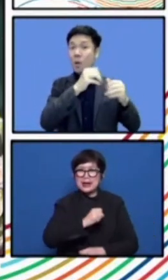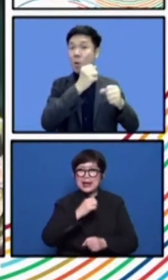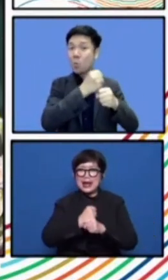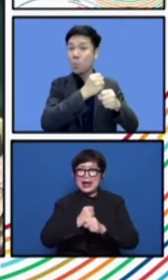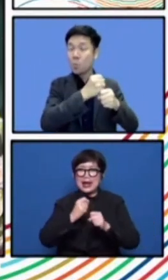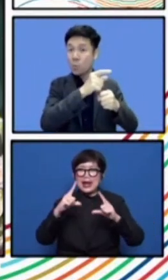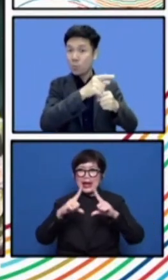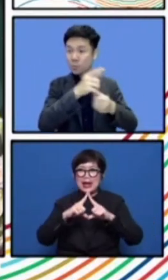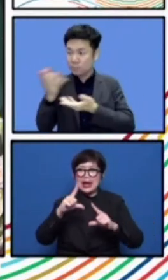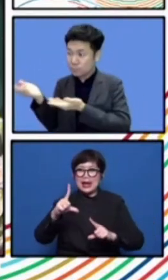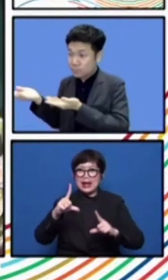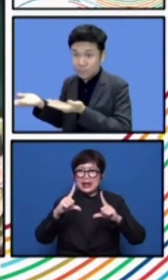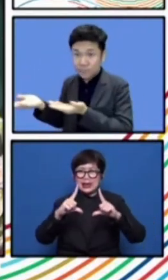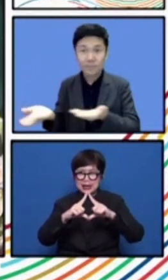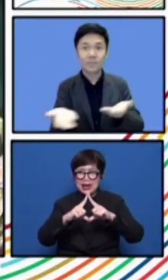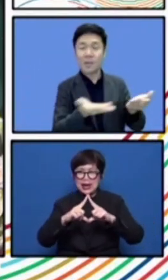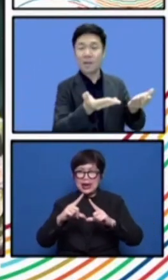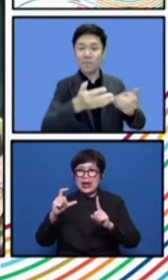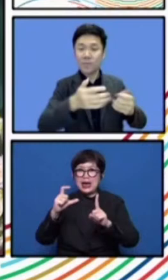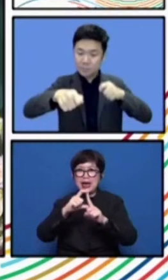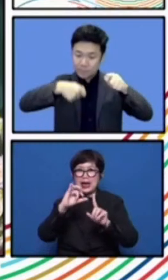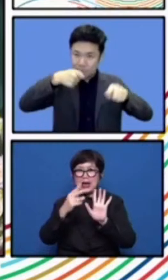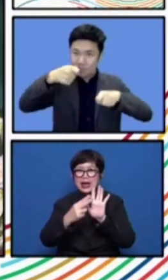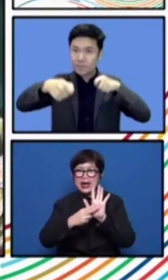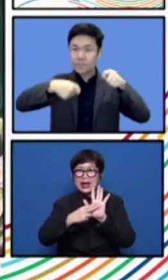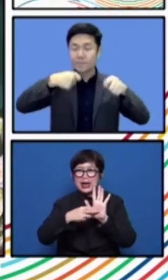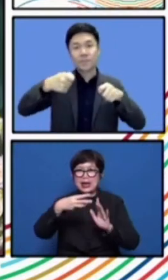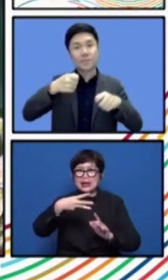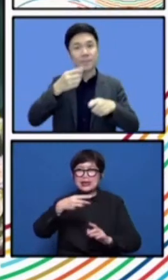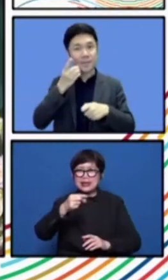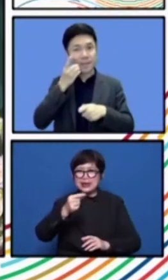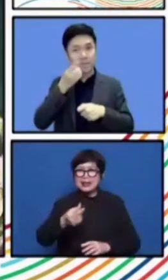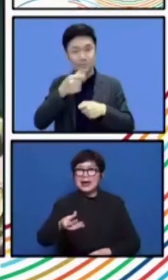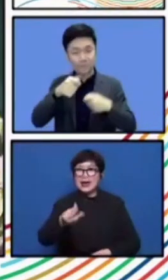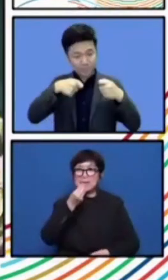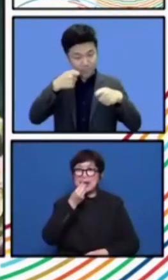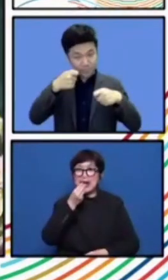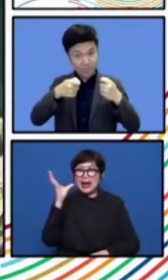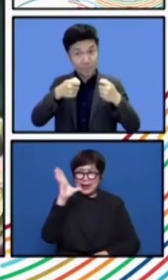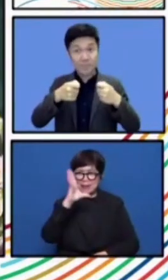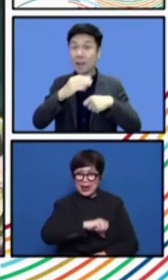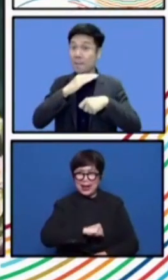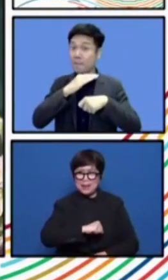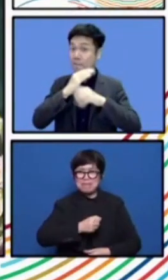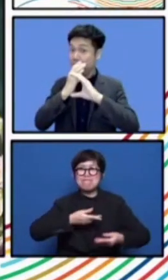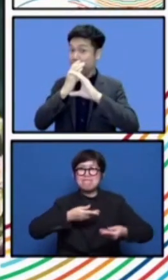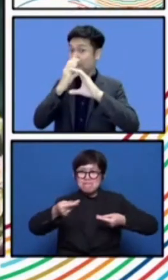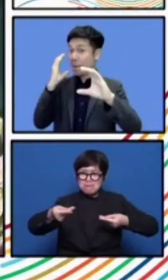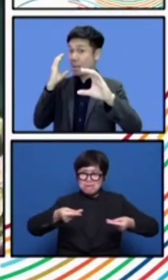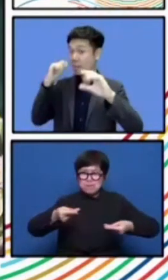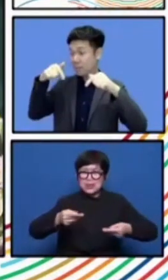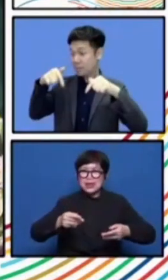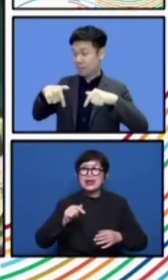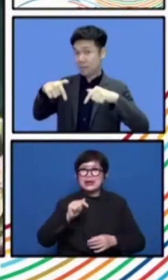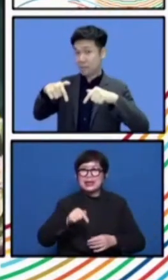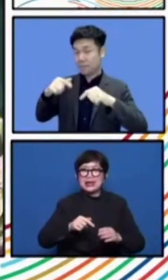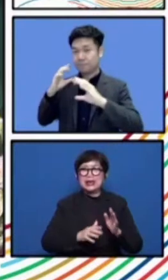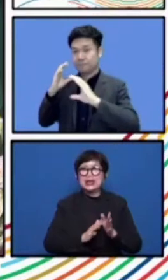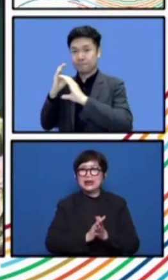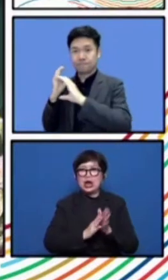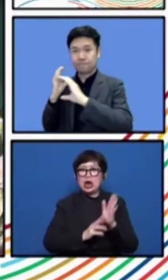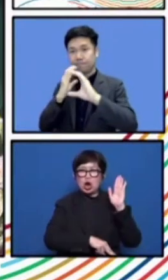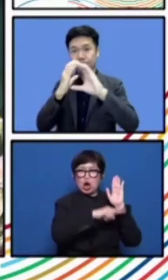invited to join the gala dinner shuttle buses have been arranged to depart from the Fairmont Hotel from 5 30 PM